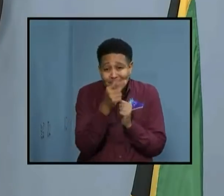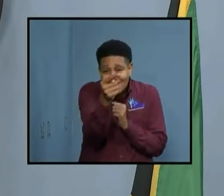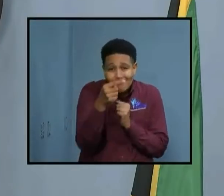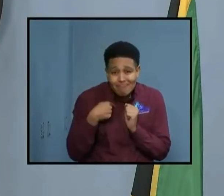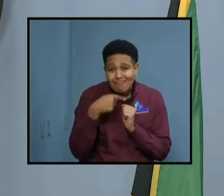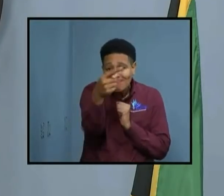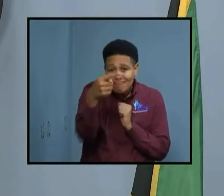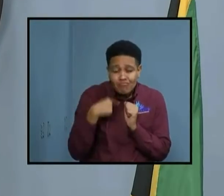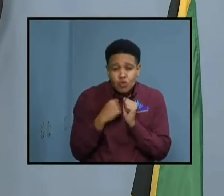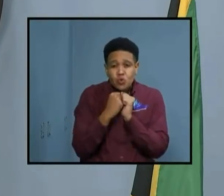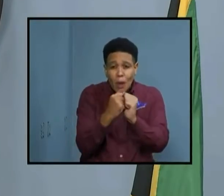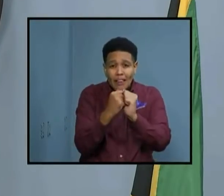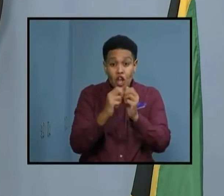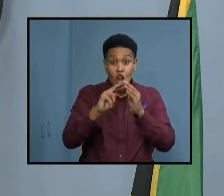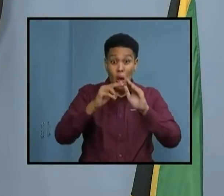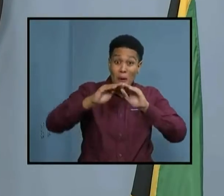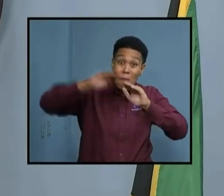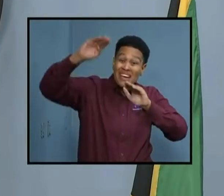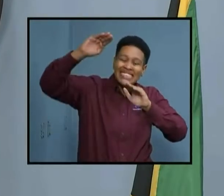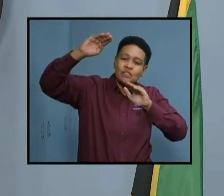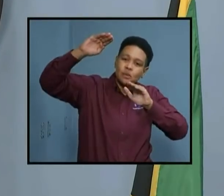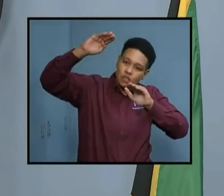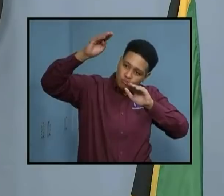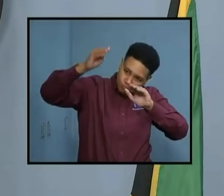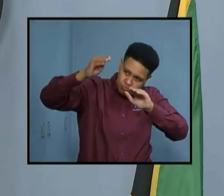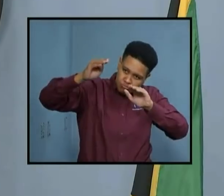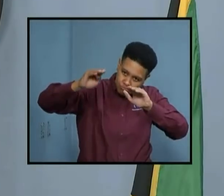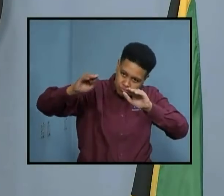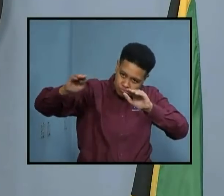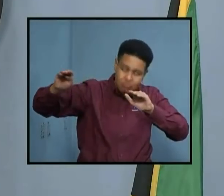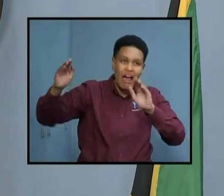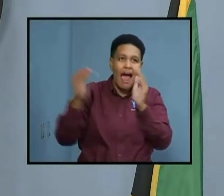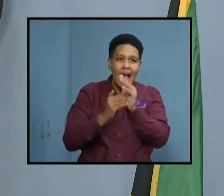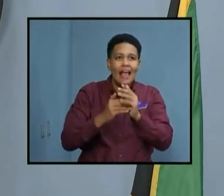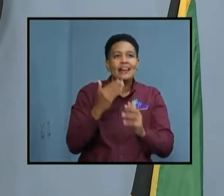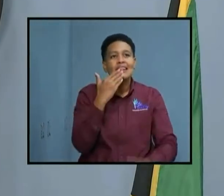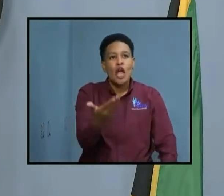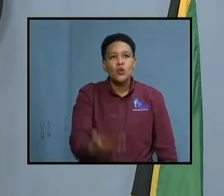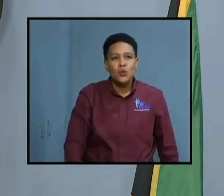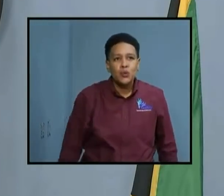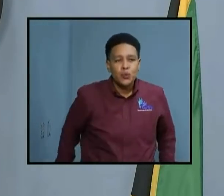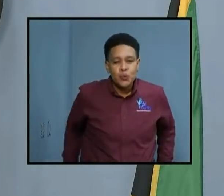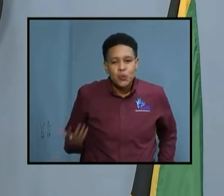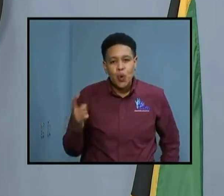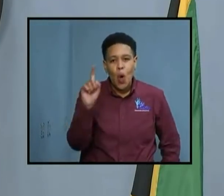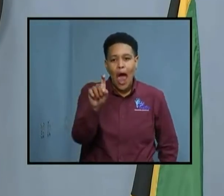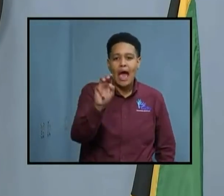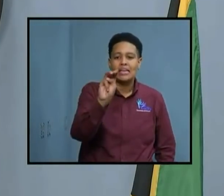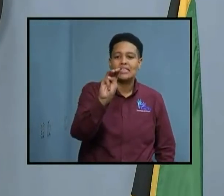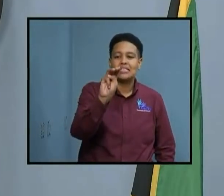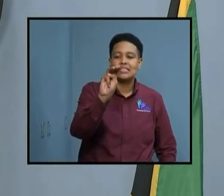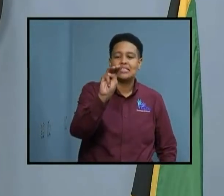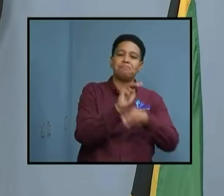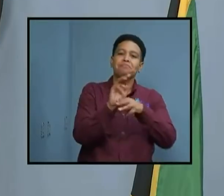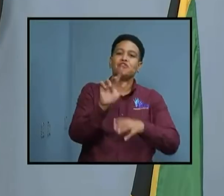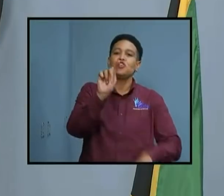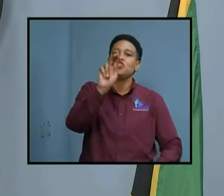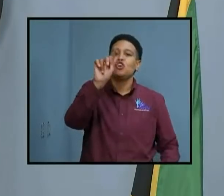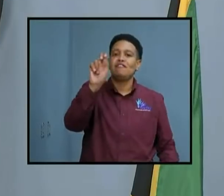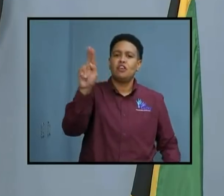will flatten the curve once more. Thank you. I'll ask Minister